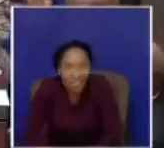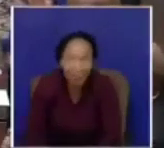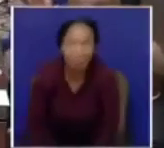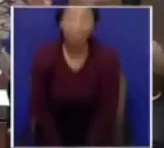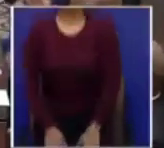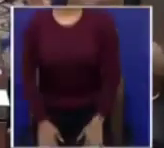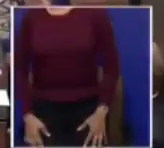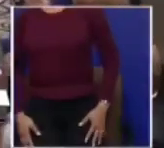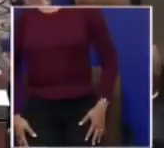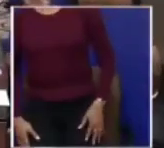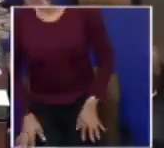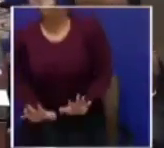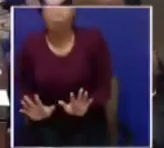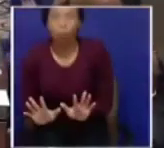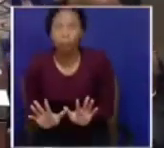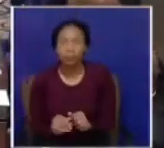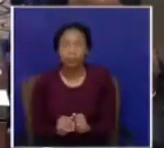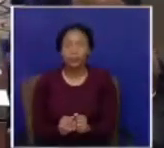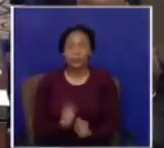May we all be seated.